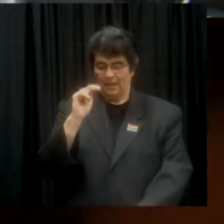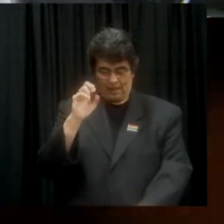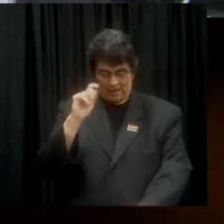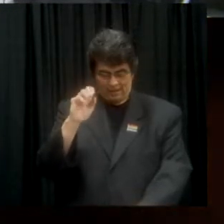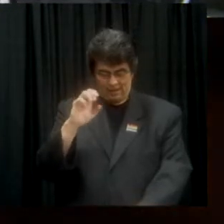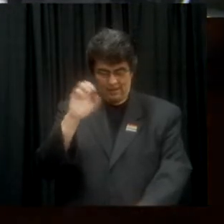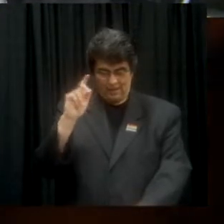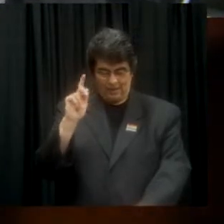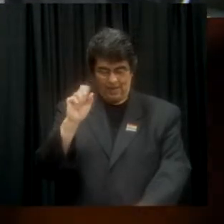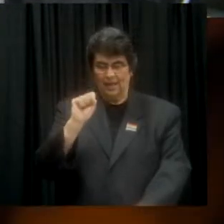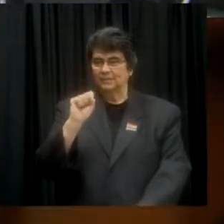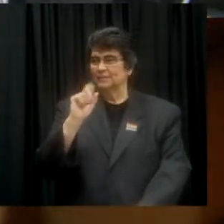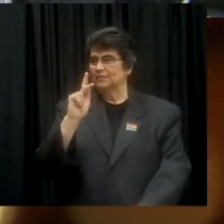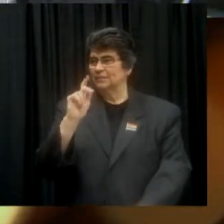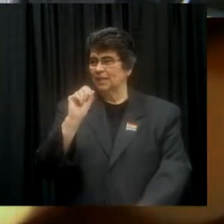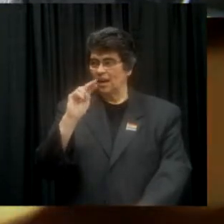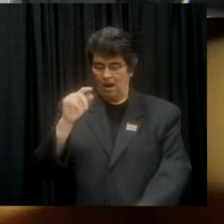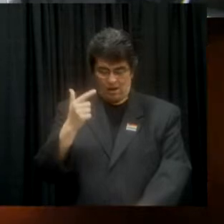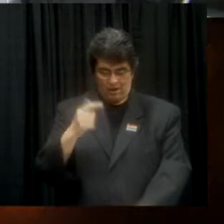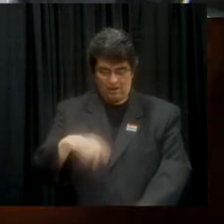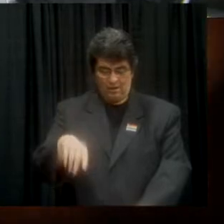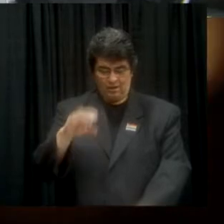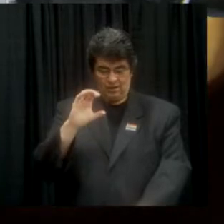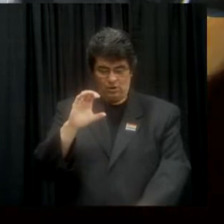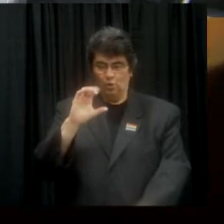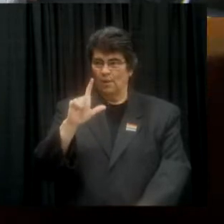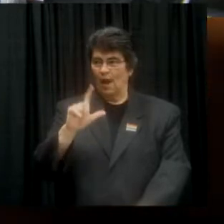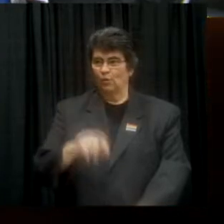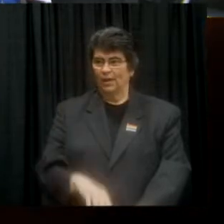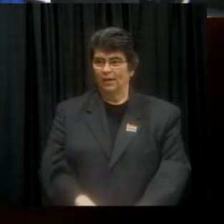Jeanette S. Kong, cum laude.